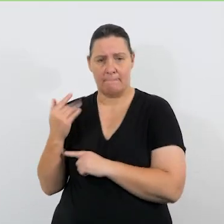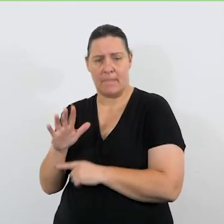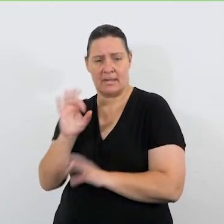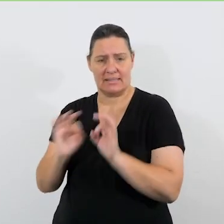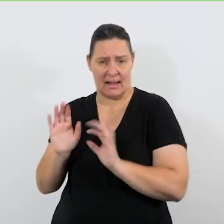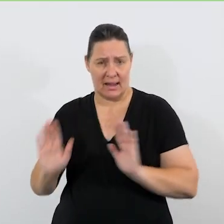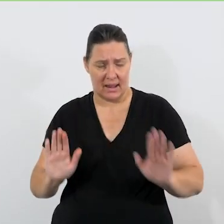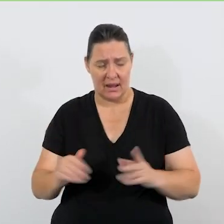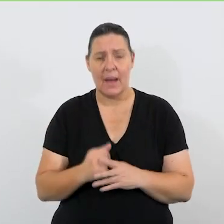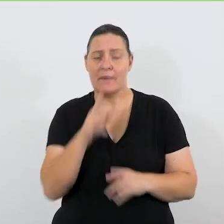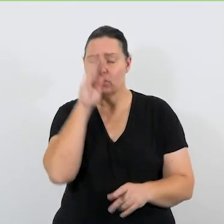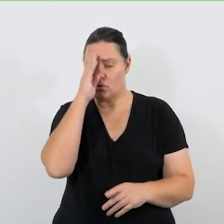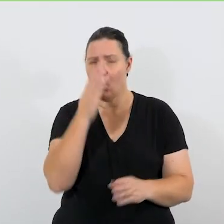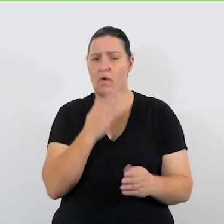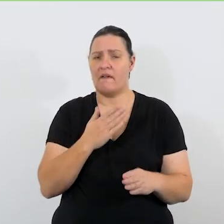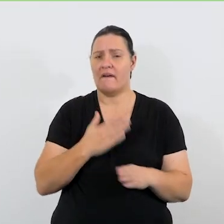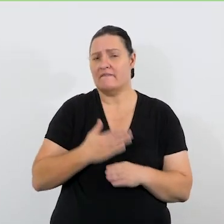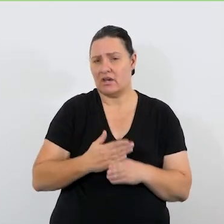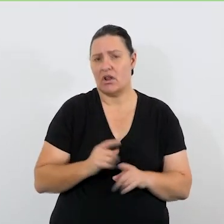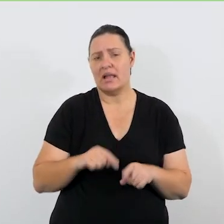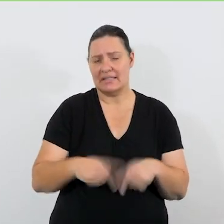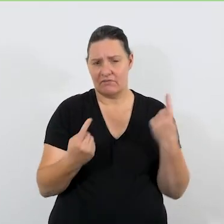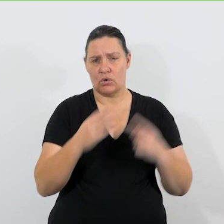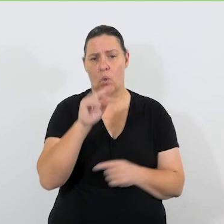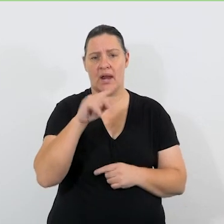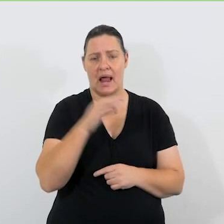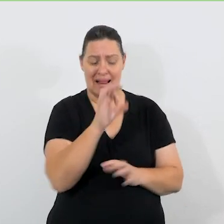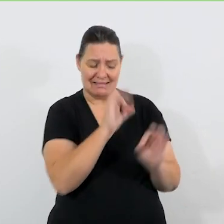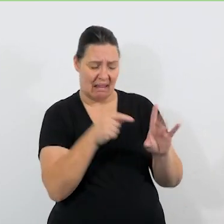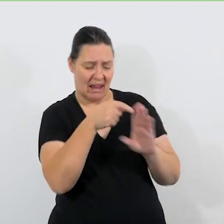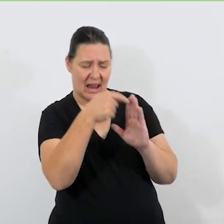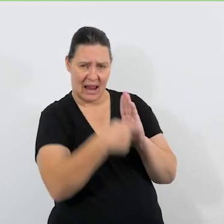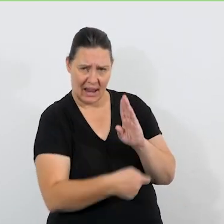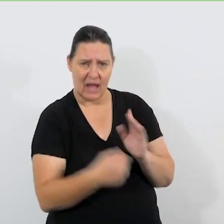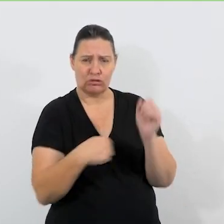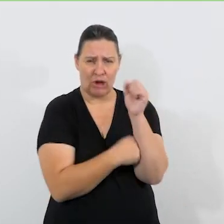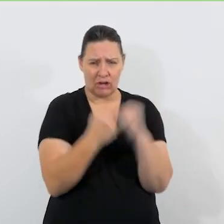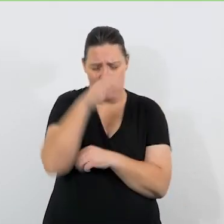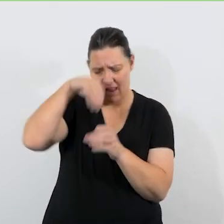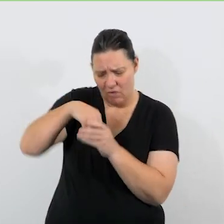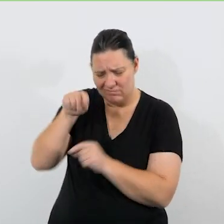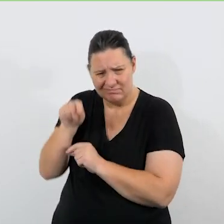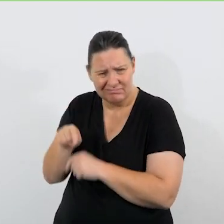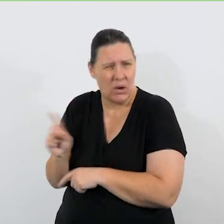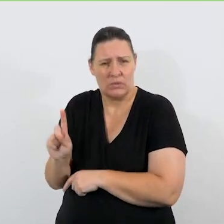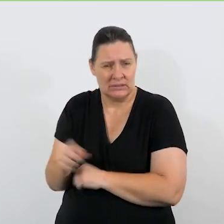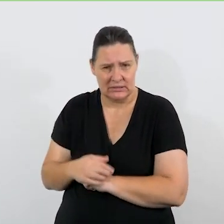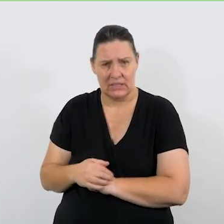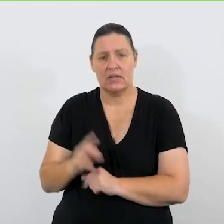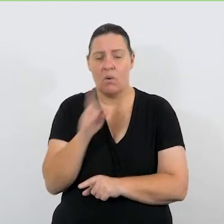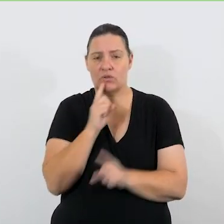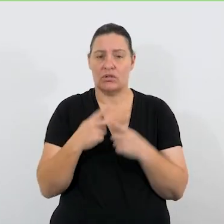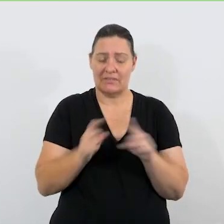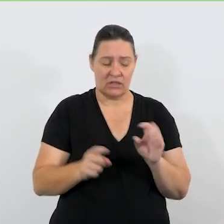plant cell. You should also know the function of the different organelles of the cells as well as the structures, and also know the